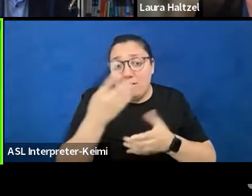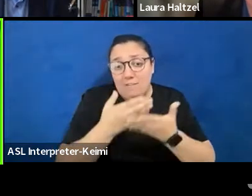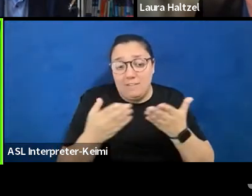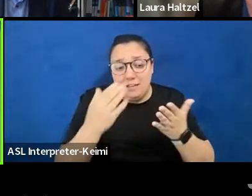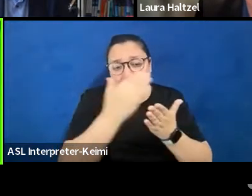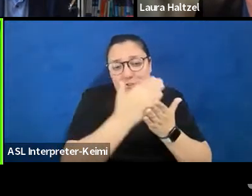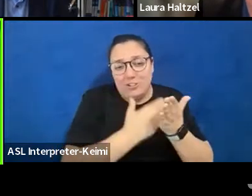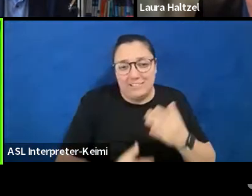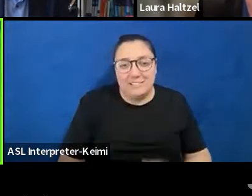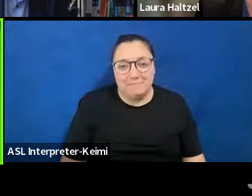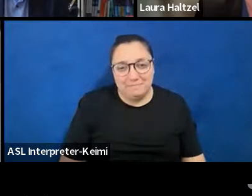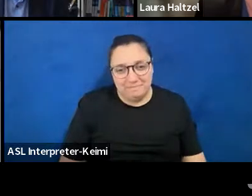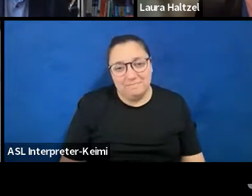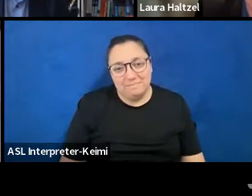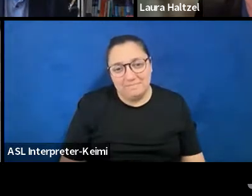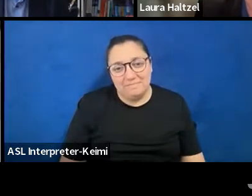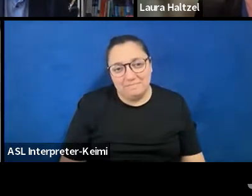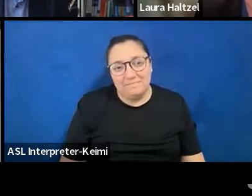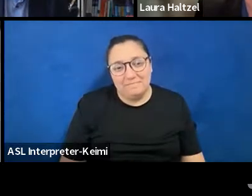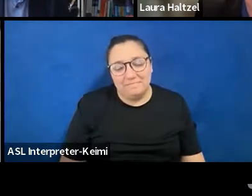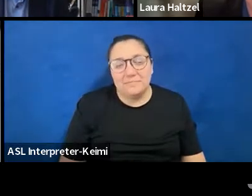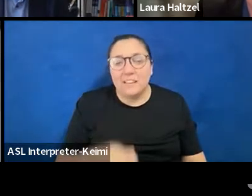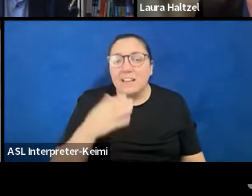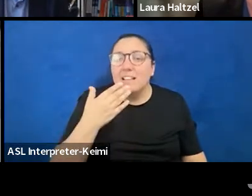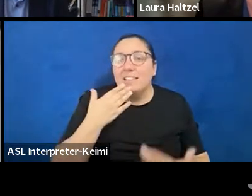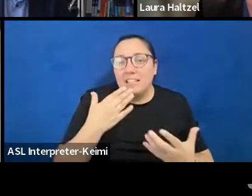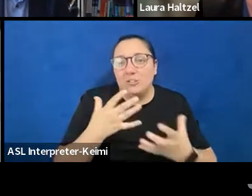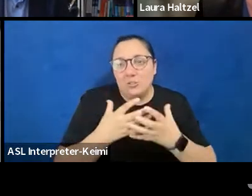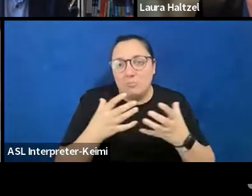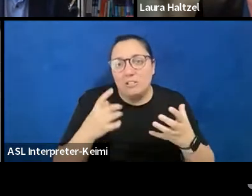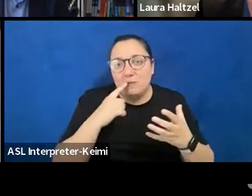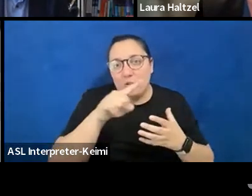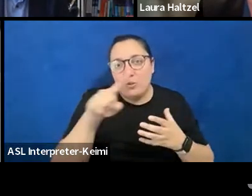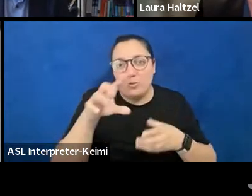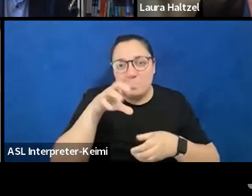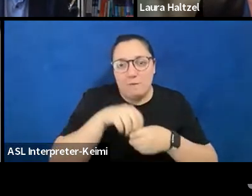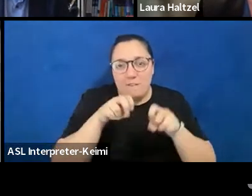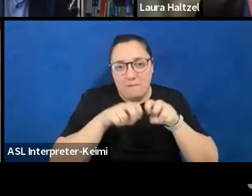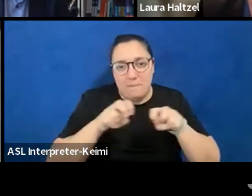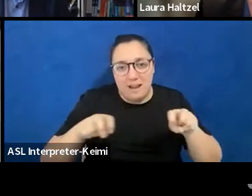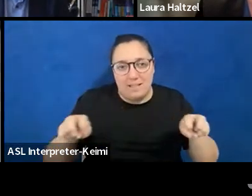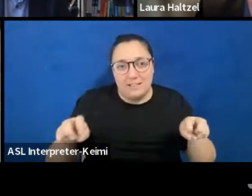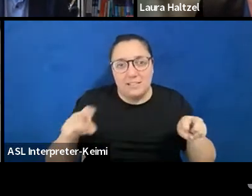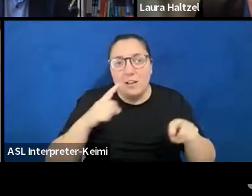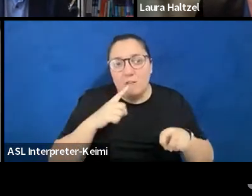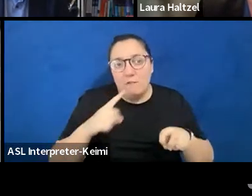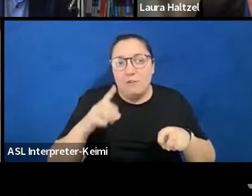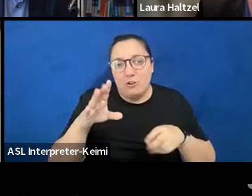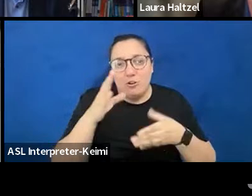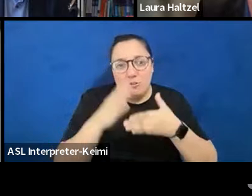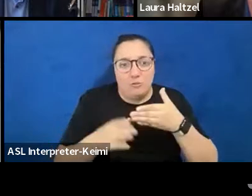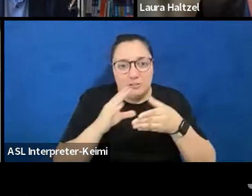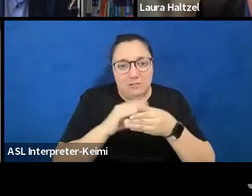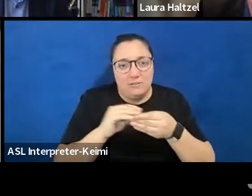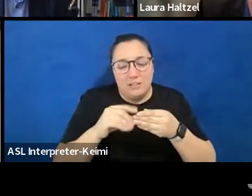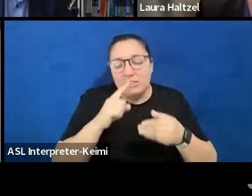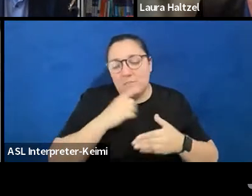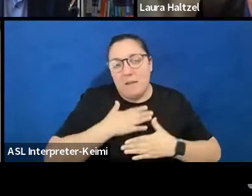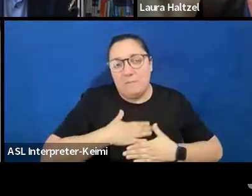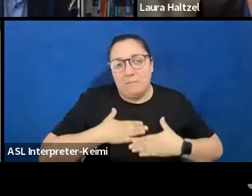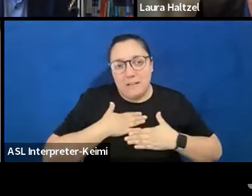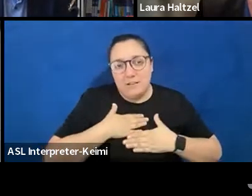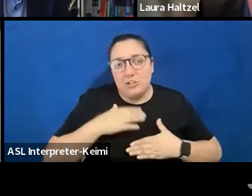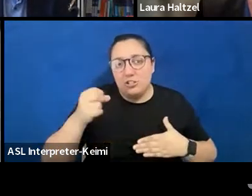list. Well, thank you so much to all of our panelists. For closing remarks, it's my pleasure to welcome